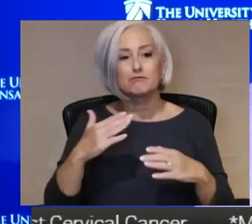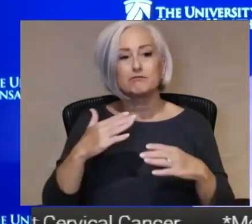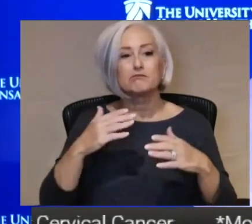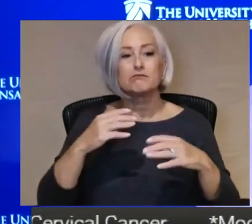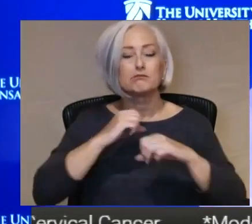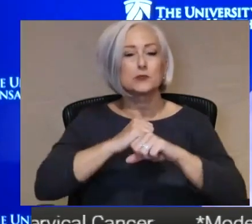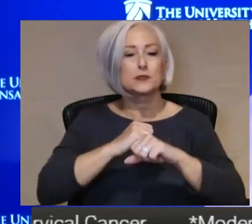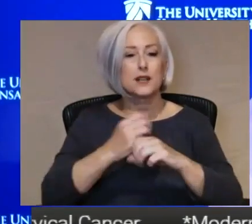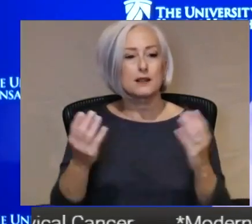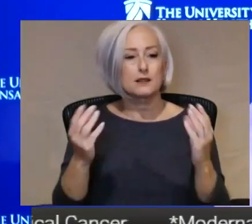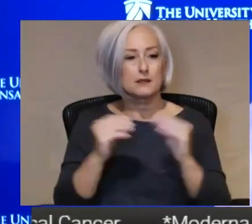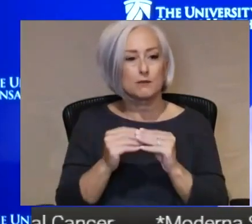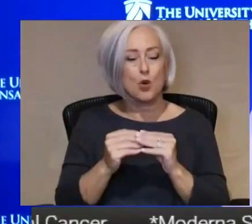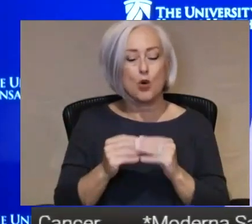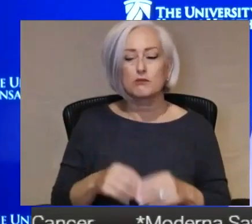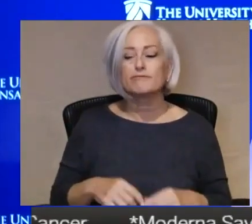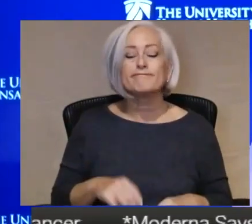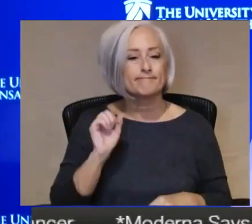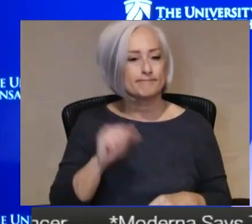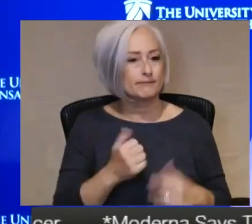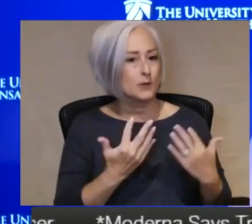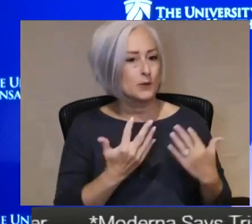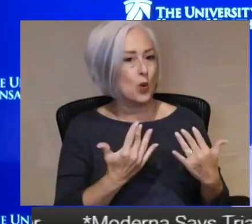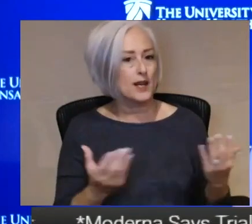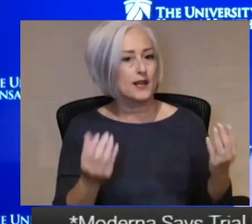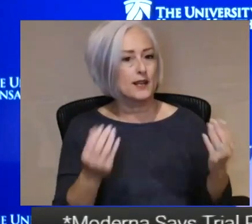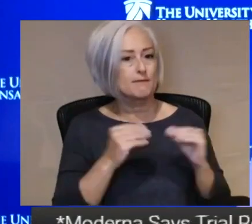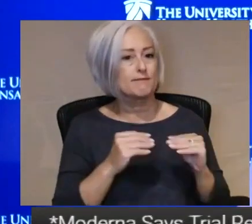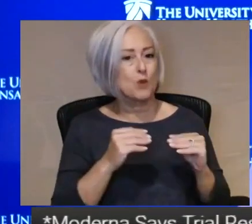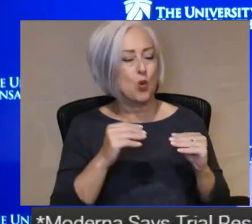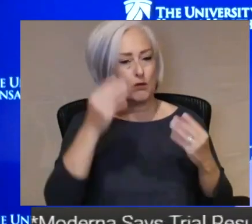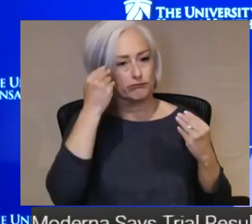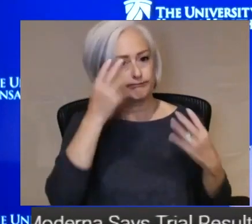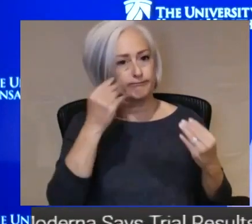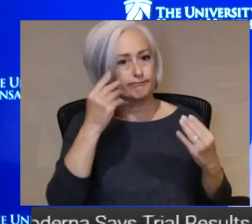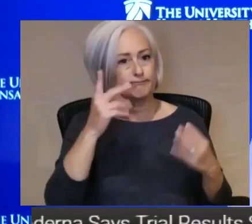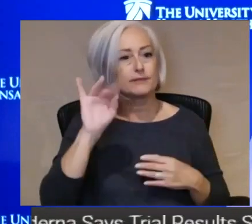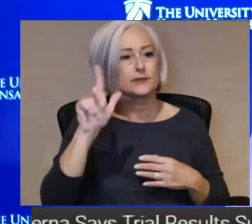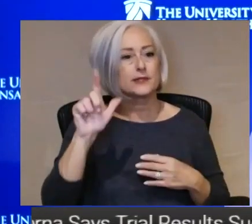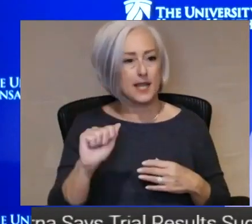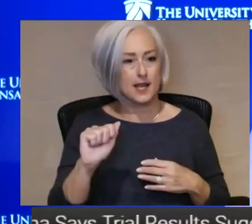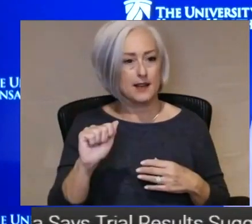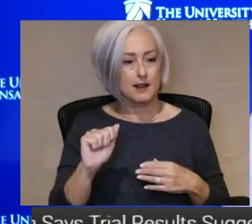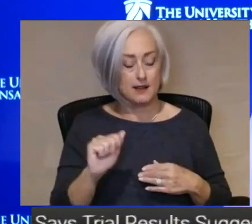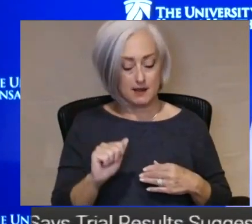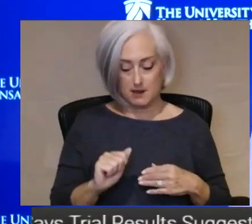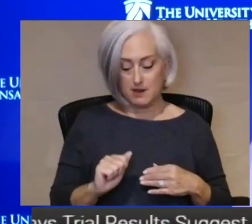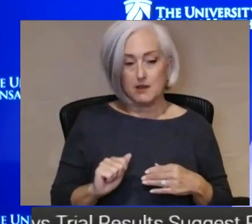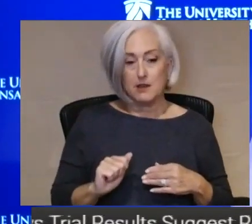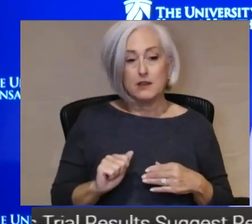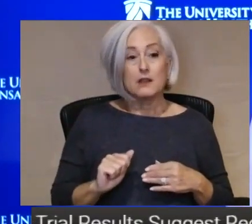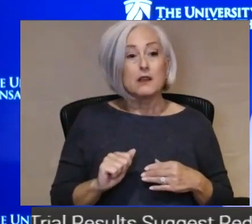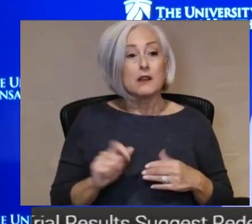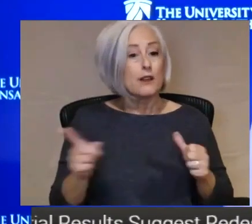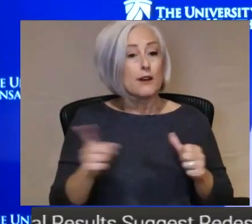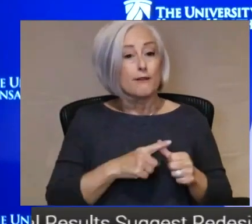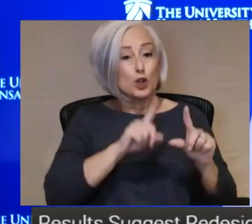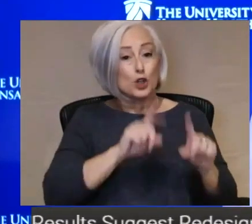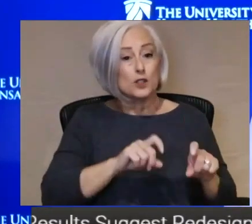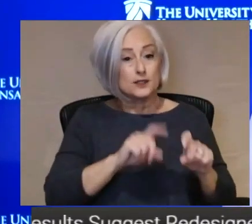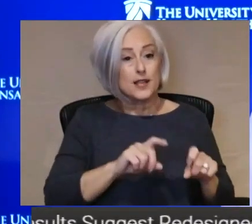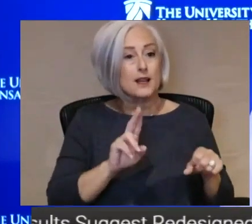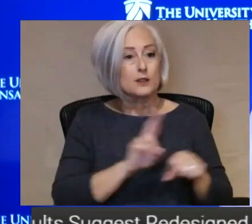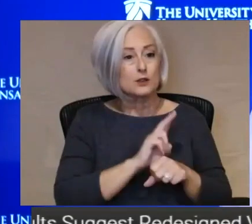think we're all kind of waiting for that further data. We know that initial data, again, done in non-human primates, just looking at antibody